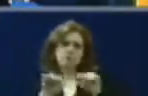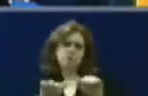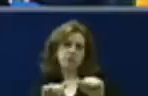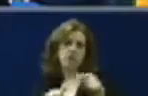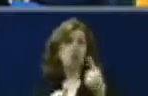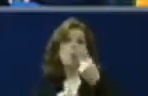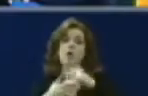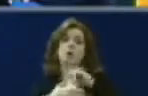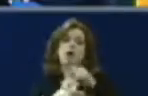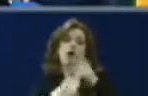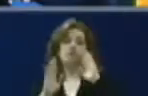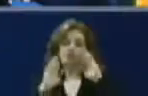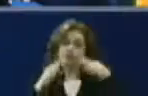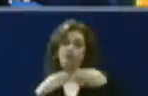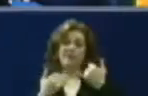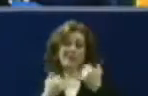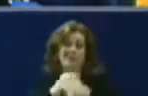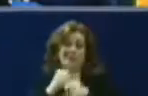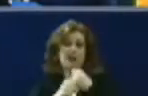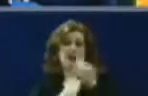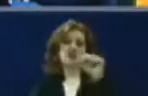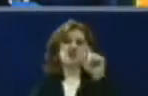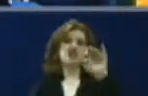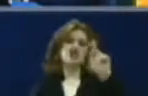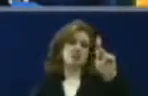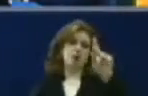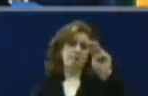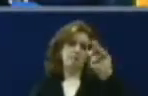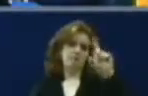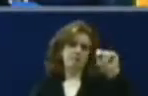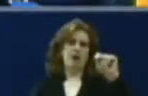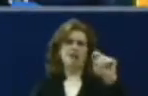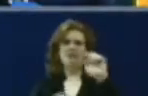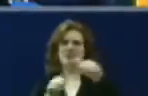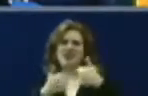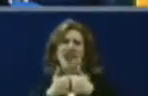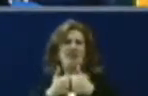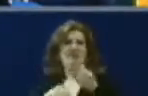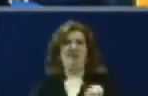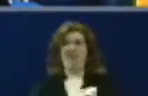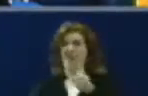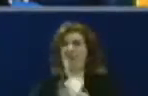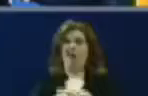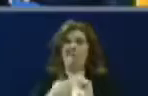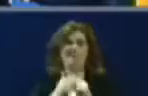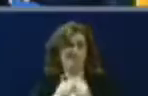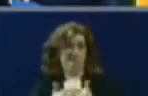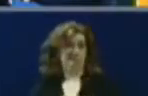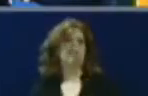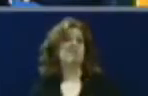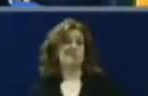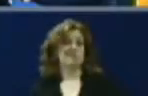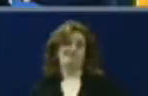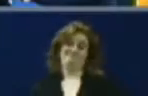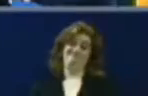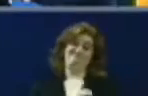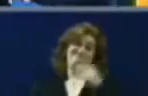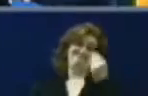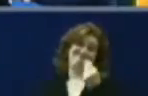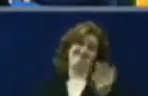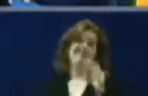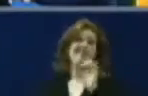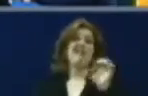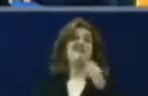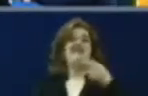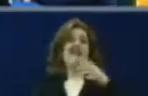we'll be working on this year is called the Stock Market Challenge, which is a national competition. And we're proud to say that Eastern High